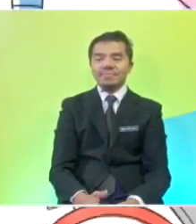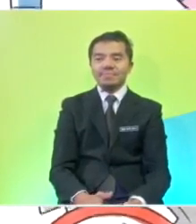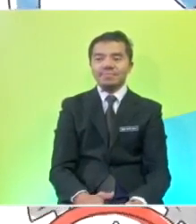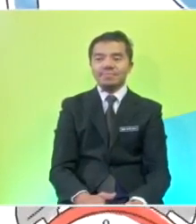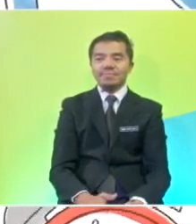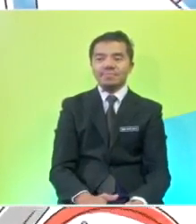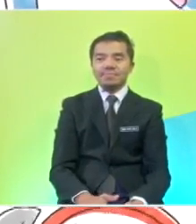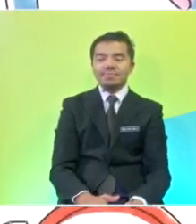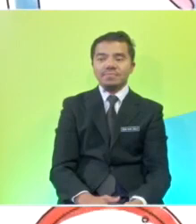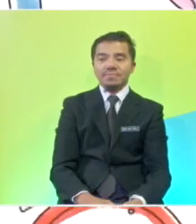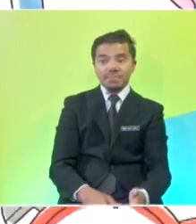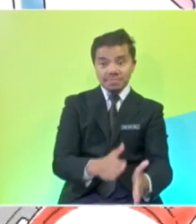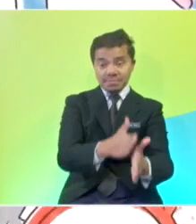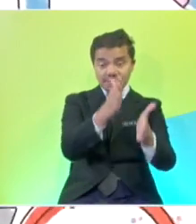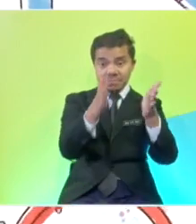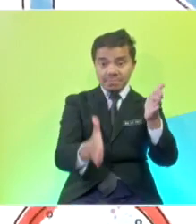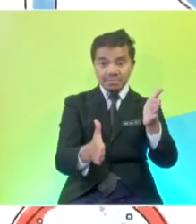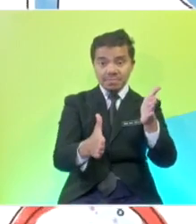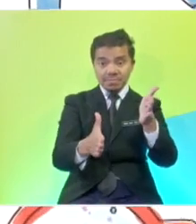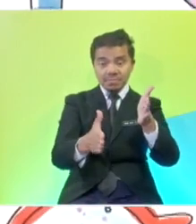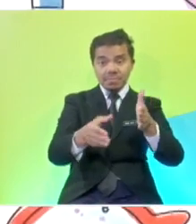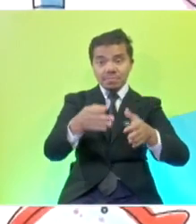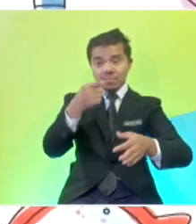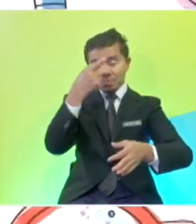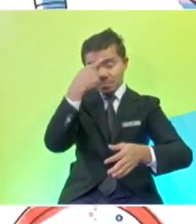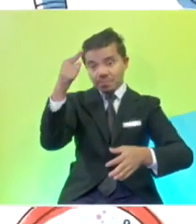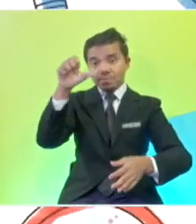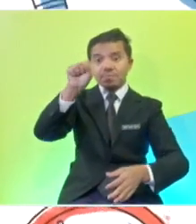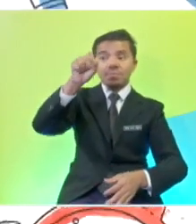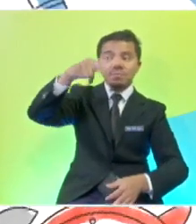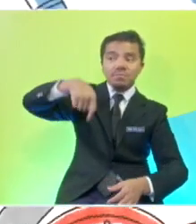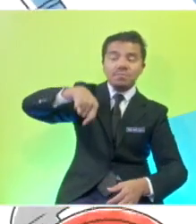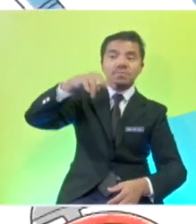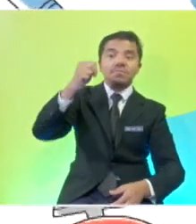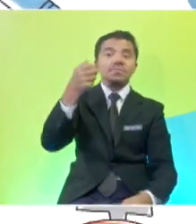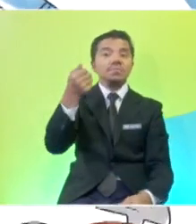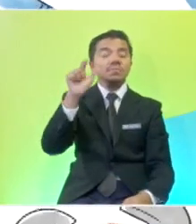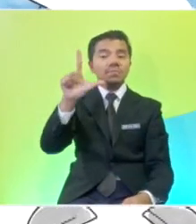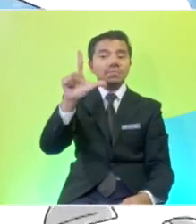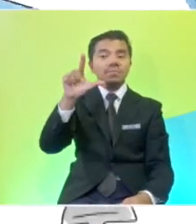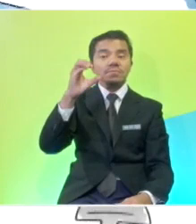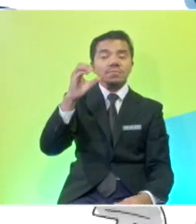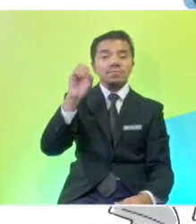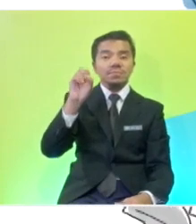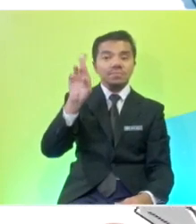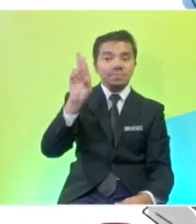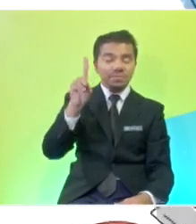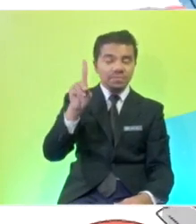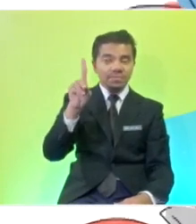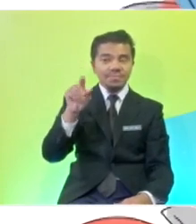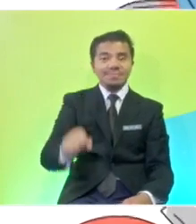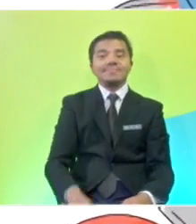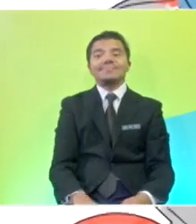The function of spinal cord is to carry information from the body to the brain and from the brain to the body. Very